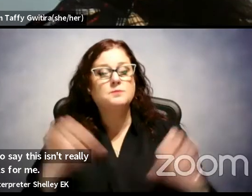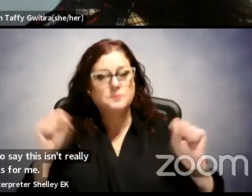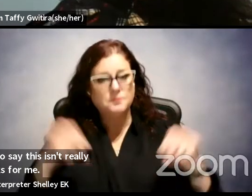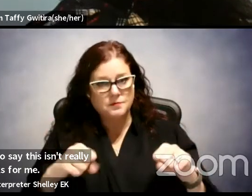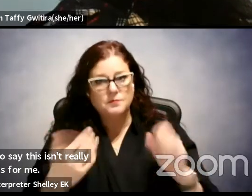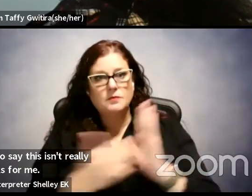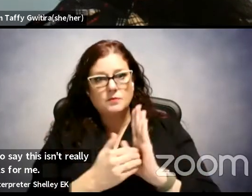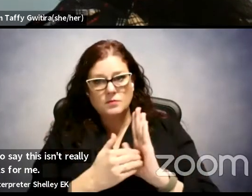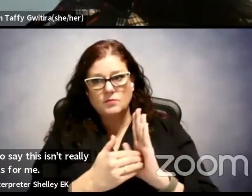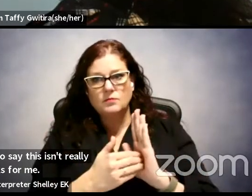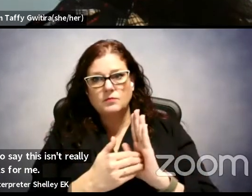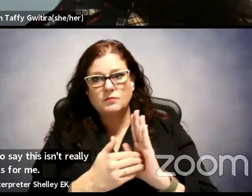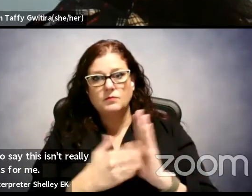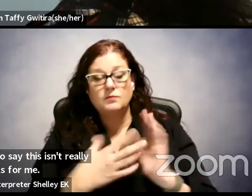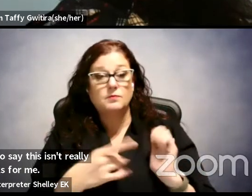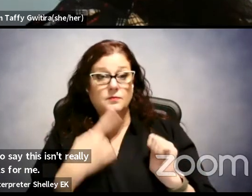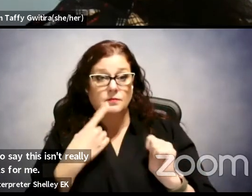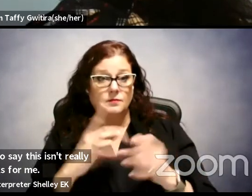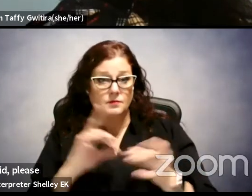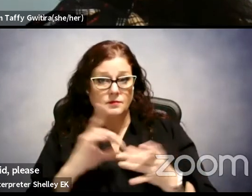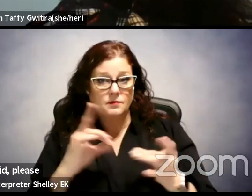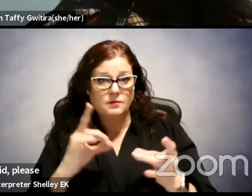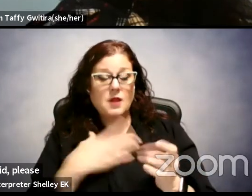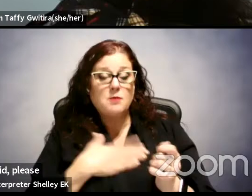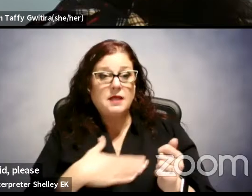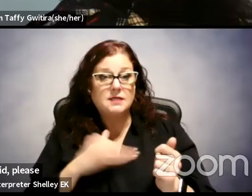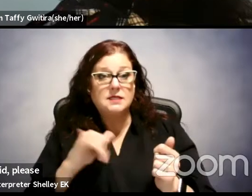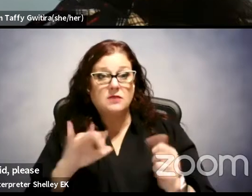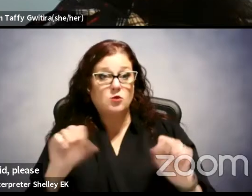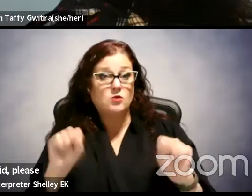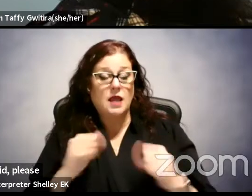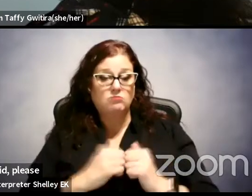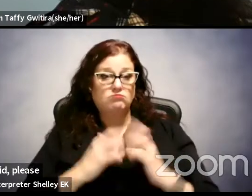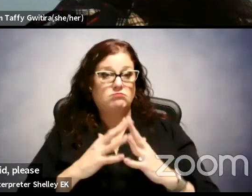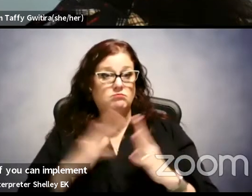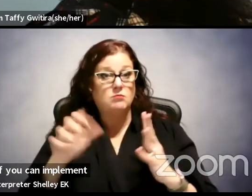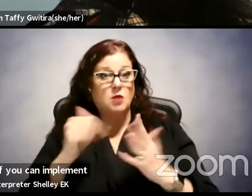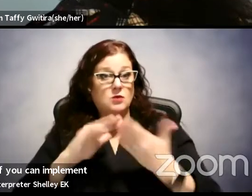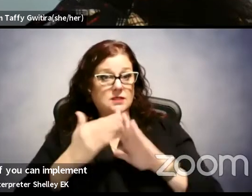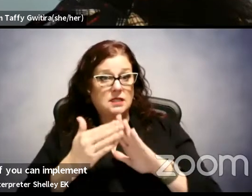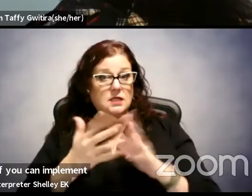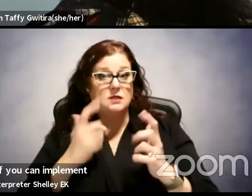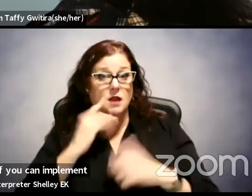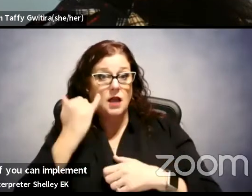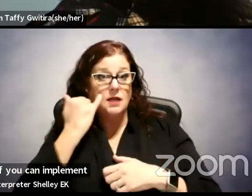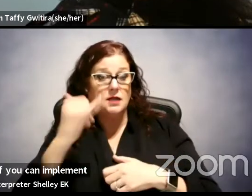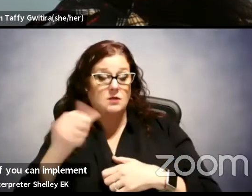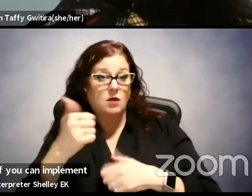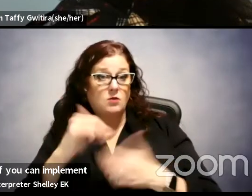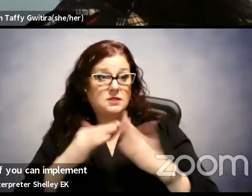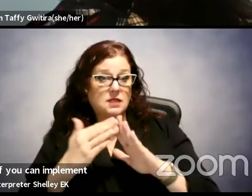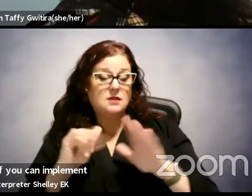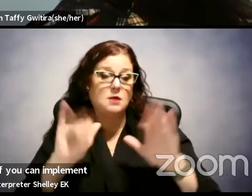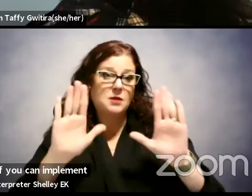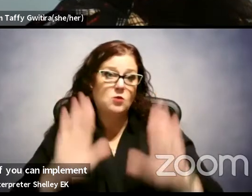again, like I said, please, if you can implement this in other cities or you want this idea in other cities, that would be